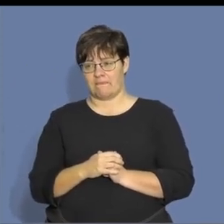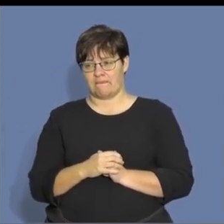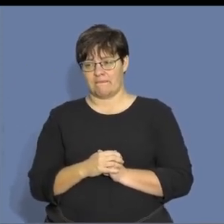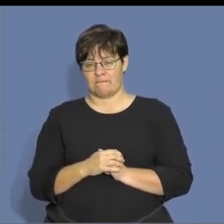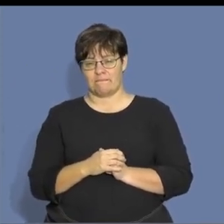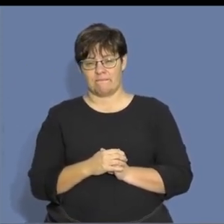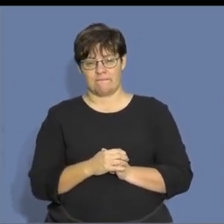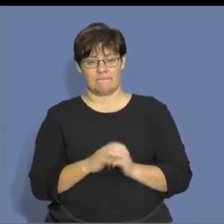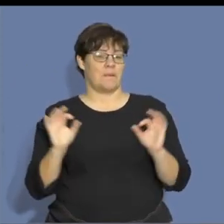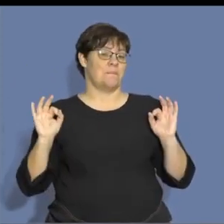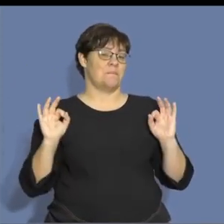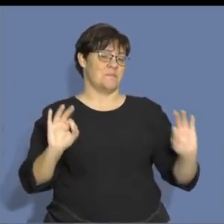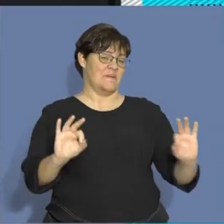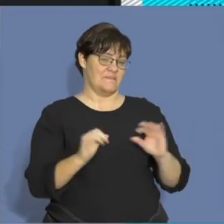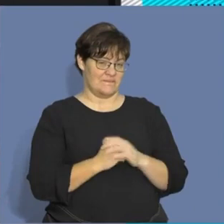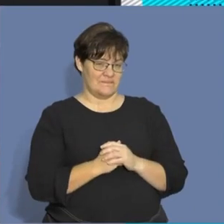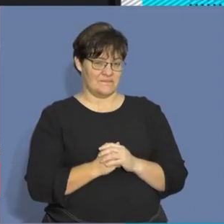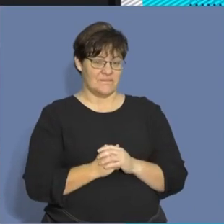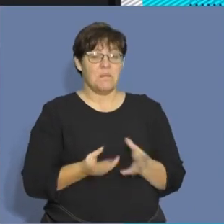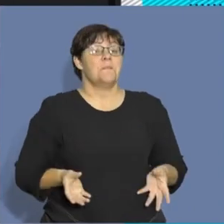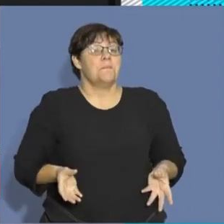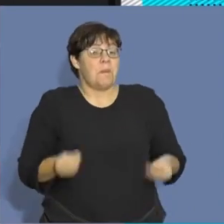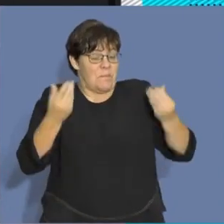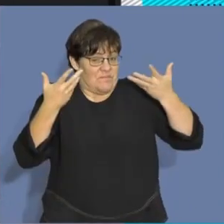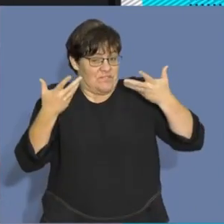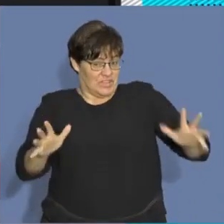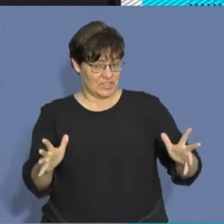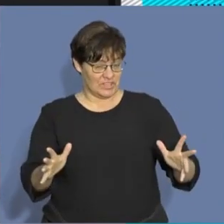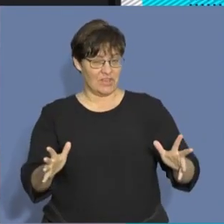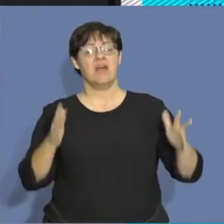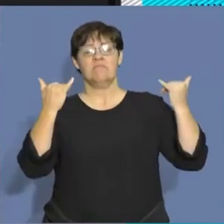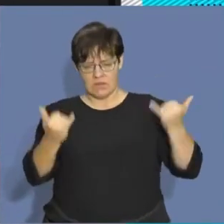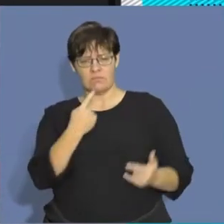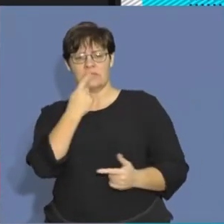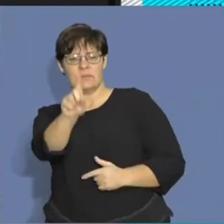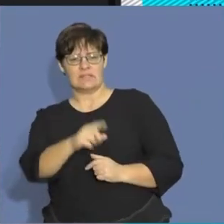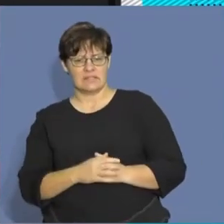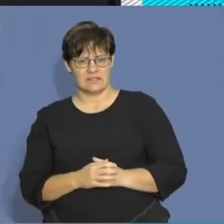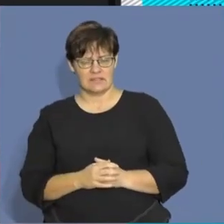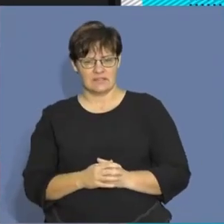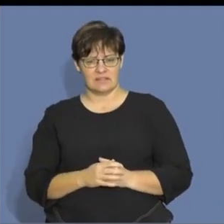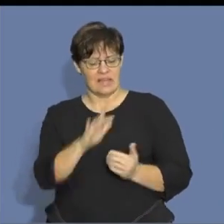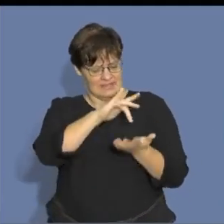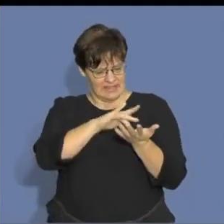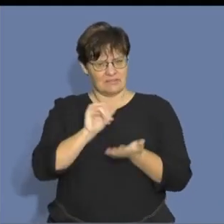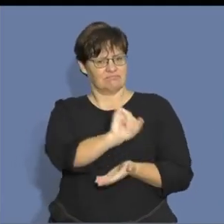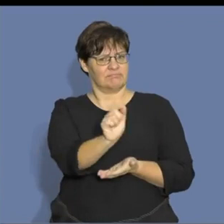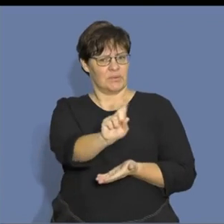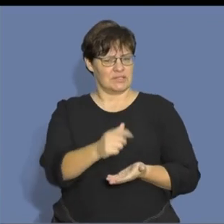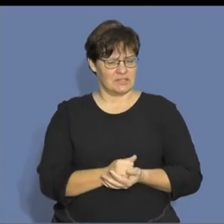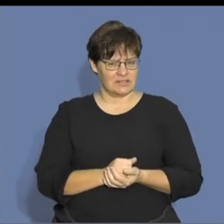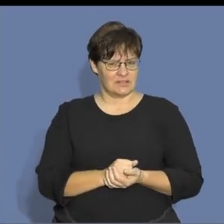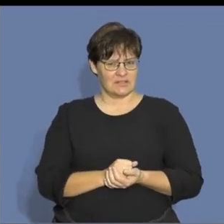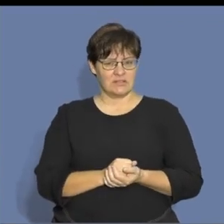4 squared. Perfect. So now that I've got it in the standard form, now I can say what the center is. What did we